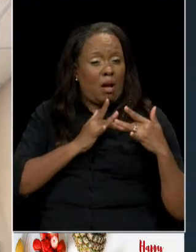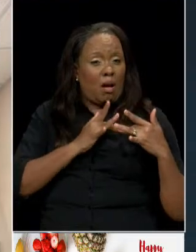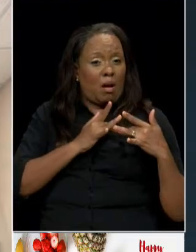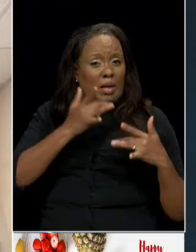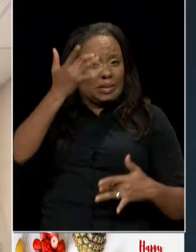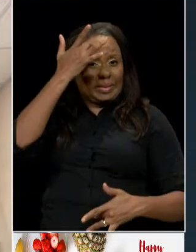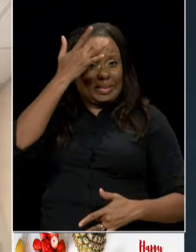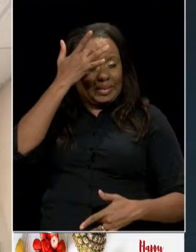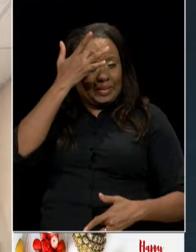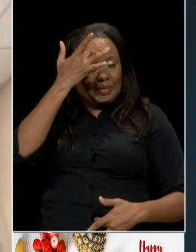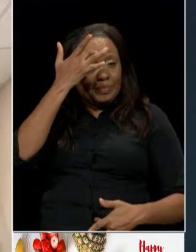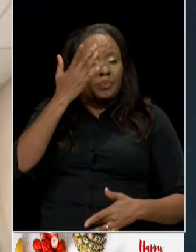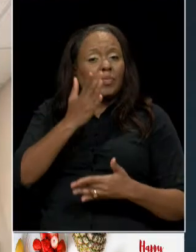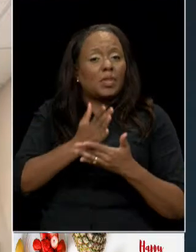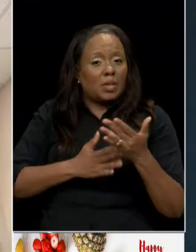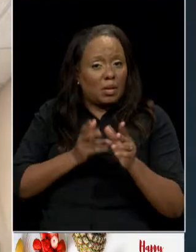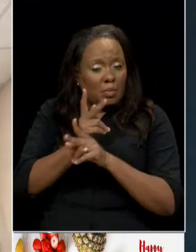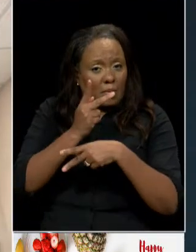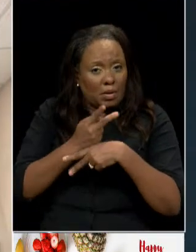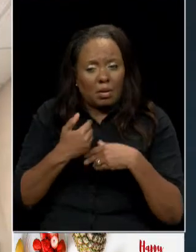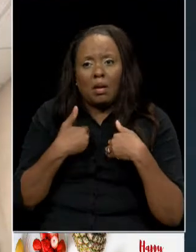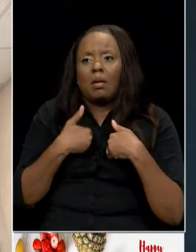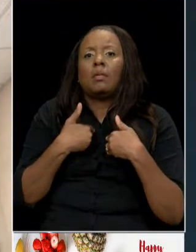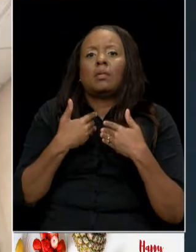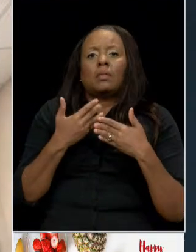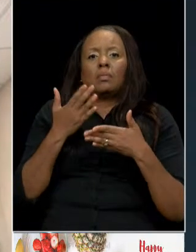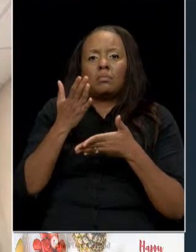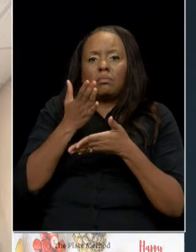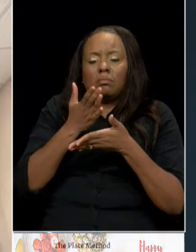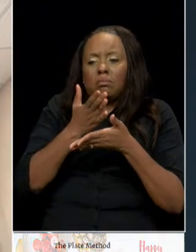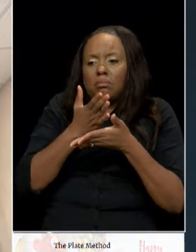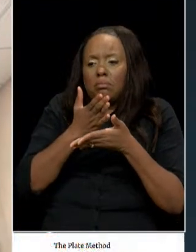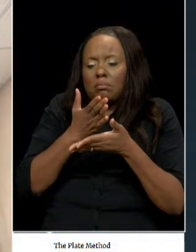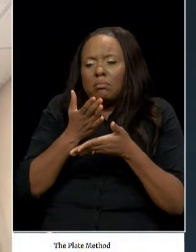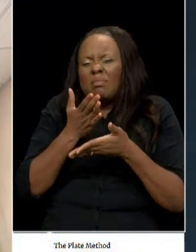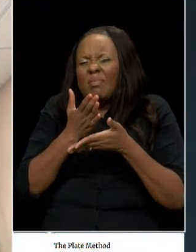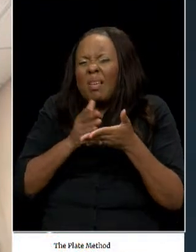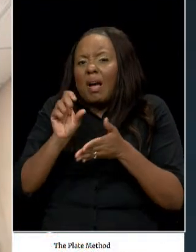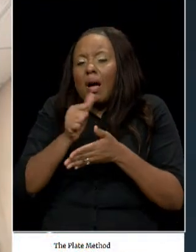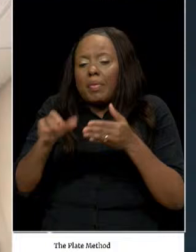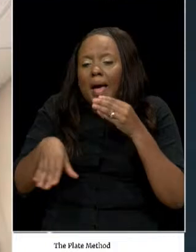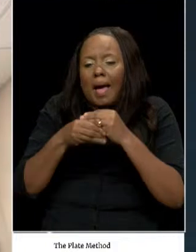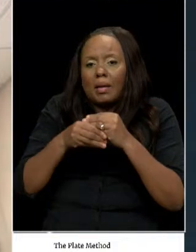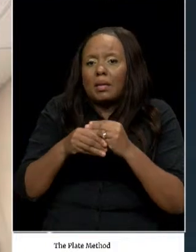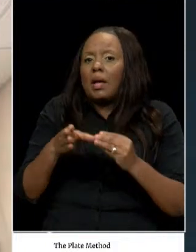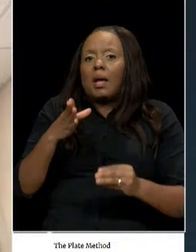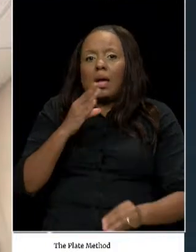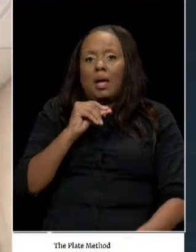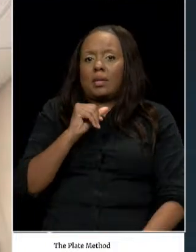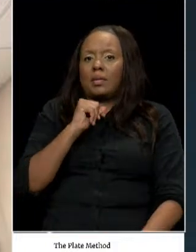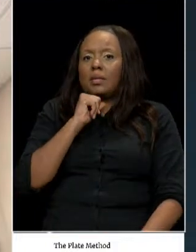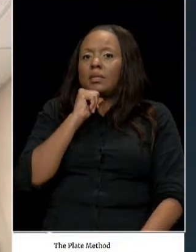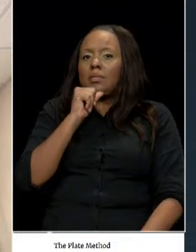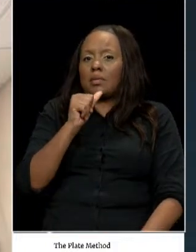these products do contain some low doses of these products, and it's not regulated. That's the problem between